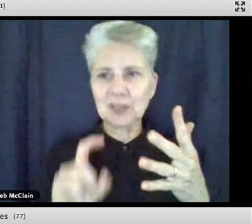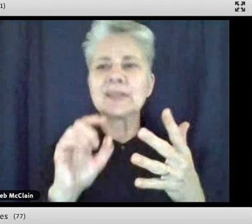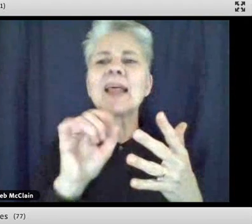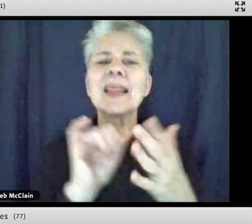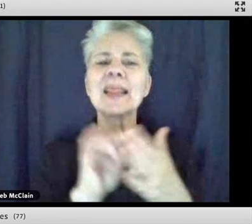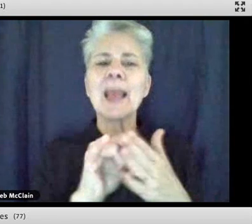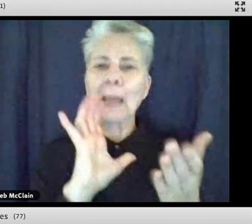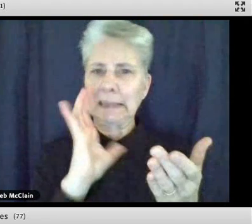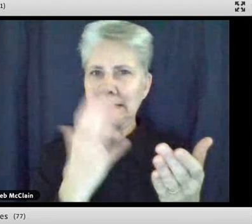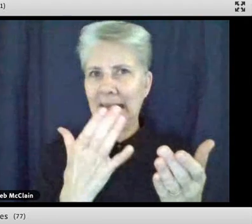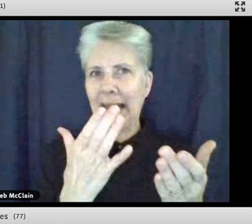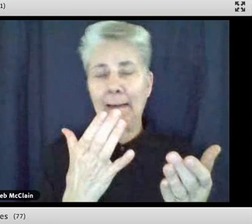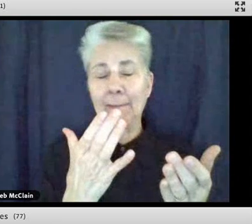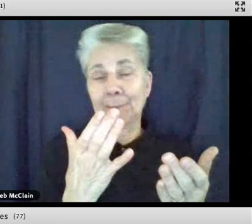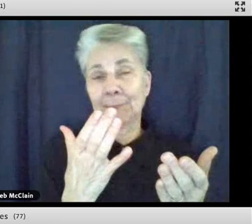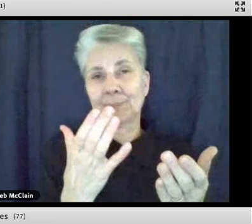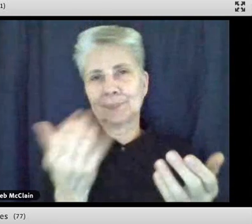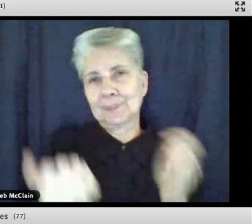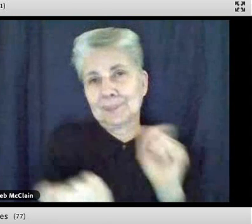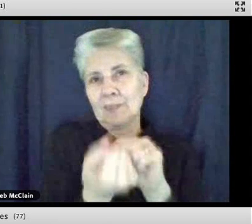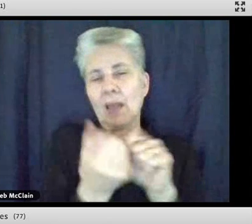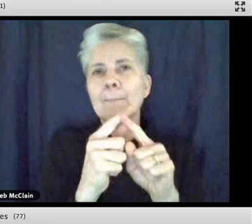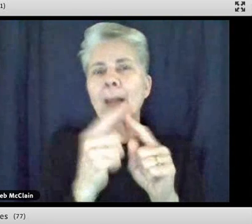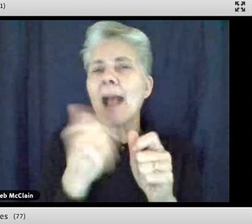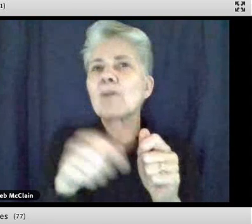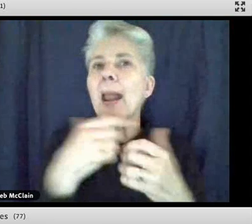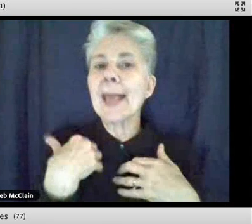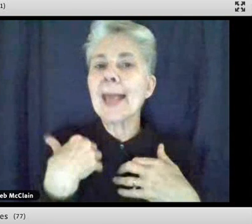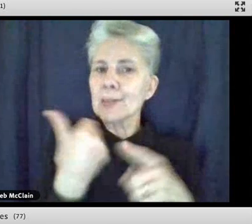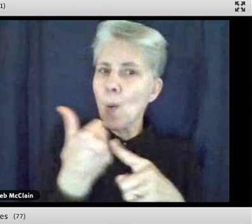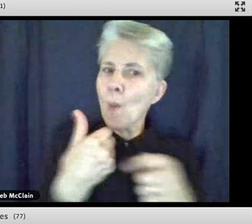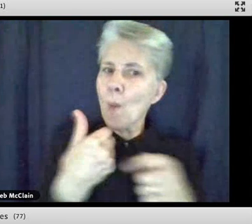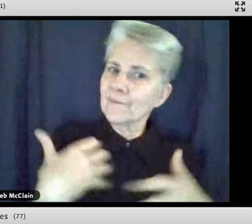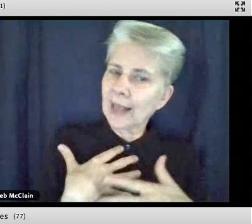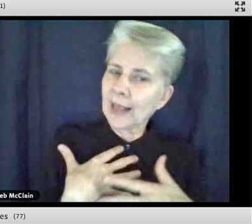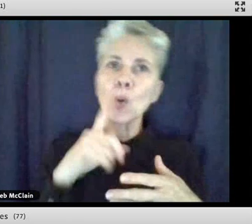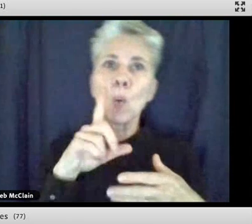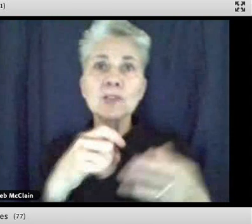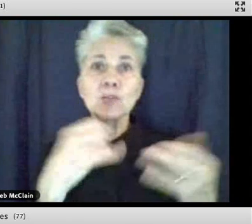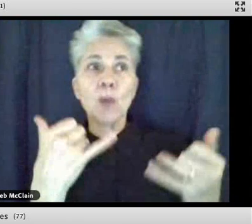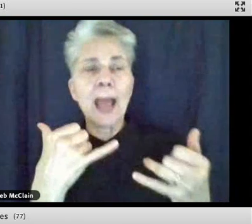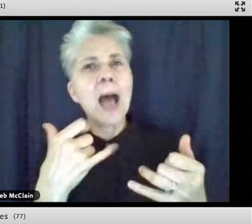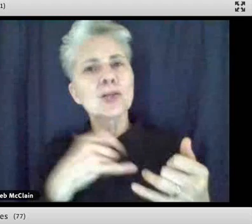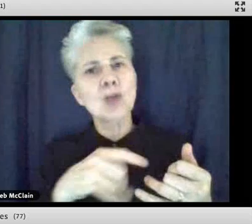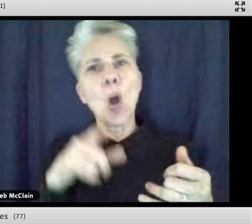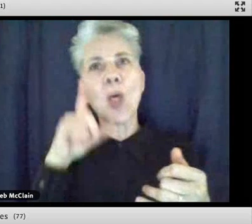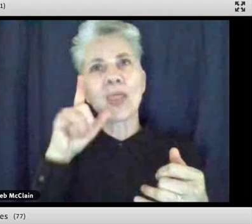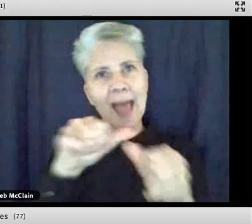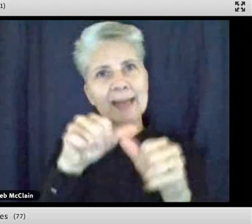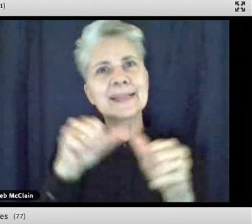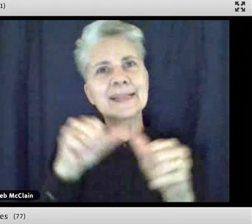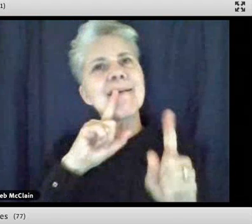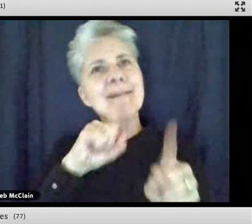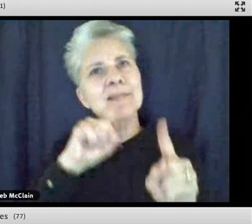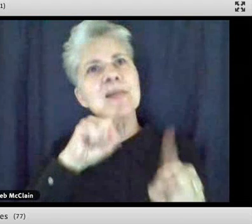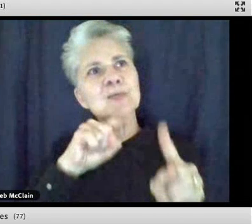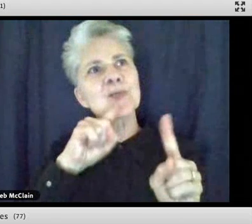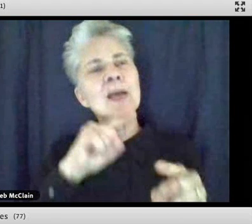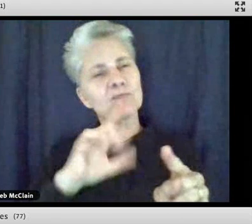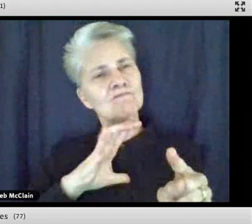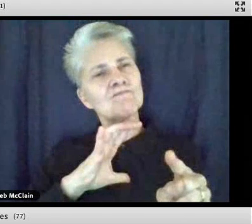might seem, illogical, but everybody has their own fears and questions at this time. And so, a lot of the sites I'm going to show